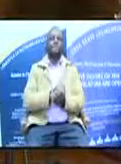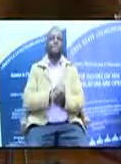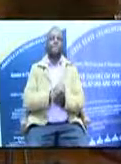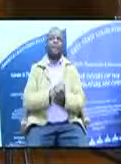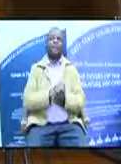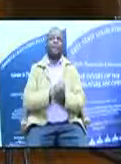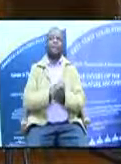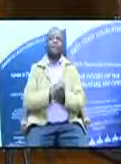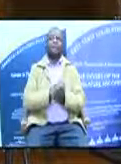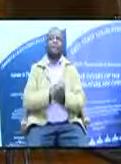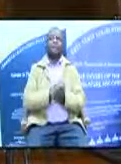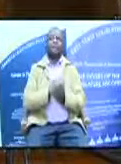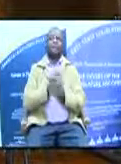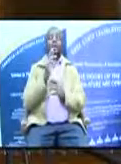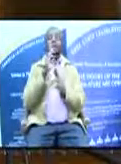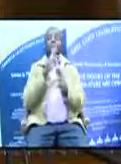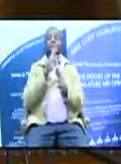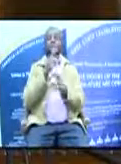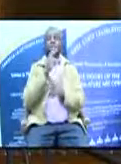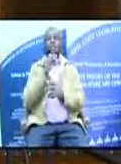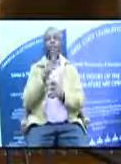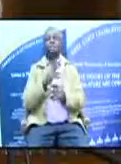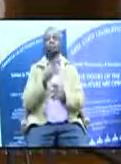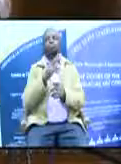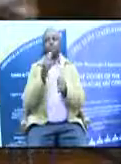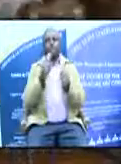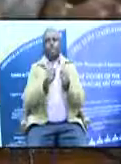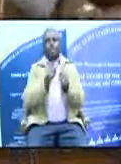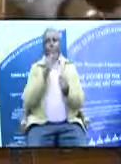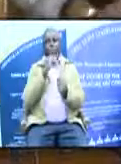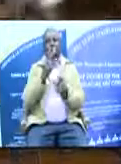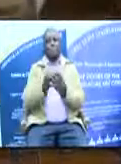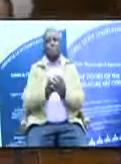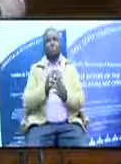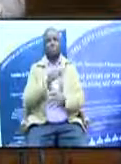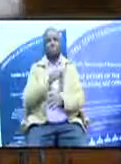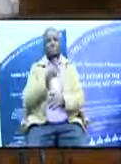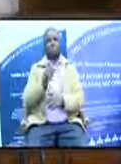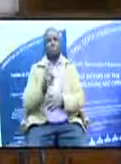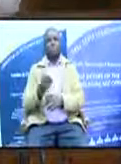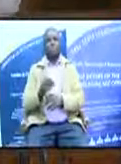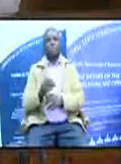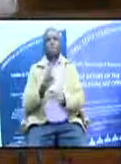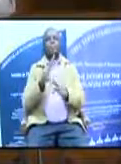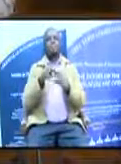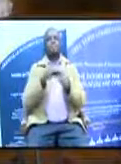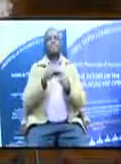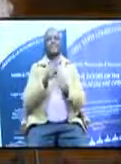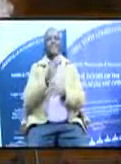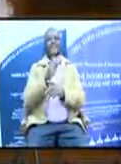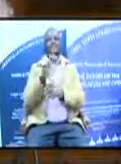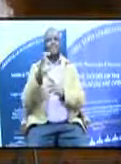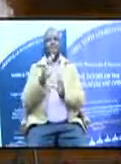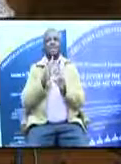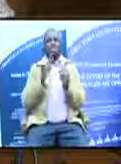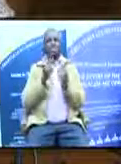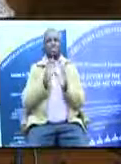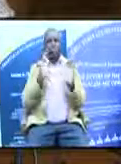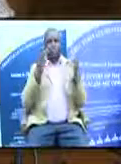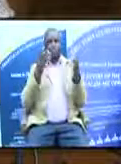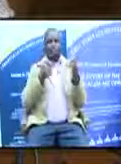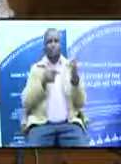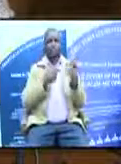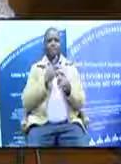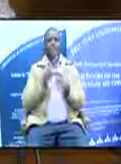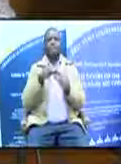Honorable Speaker and Deputy Speaker, Premier in absentia, members of the Executive Council, members